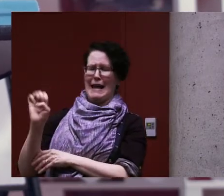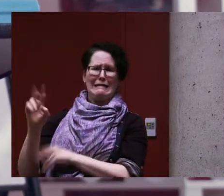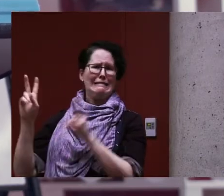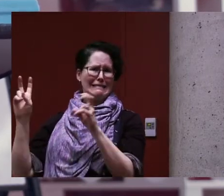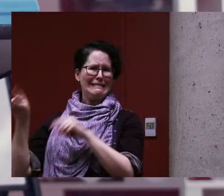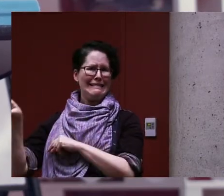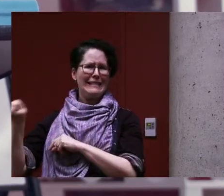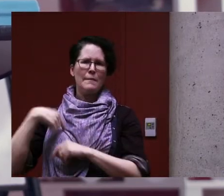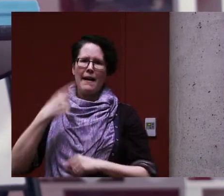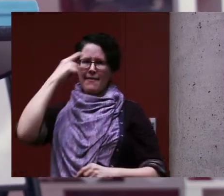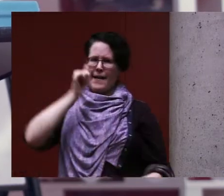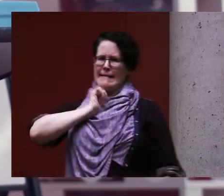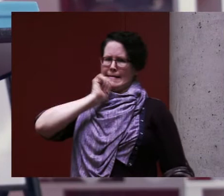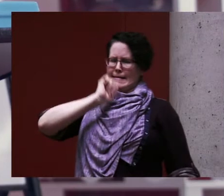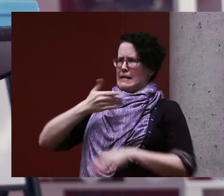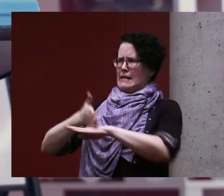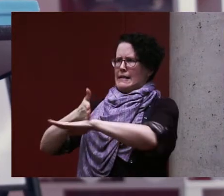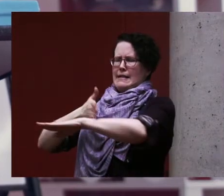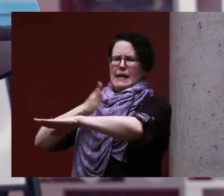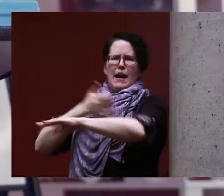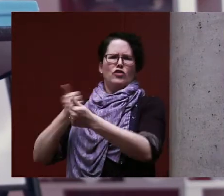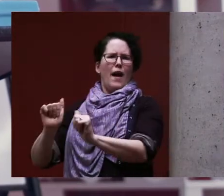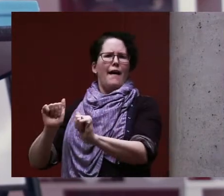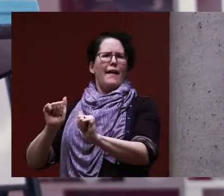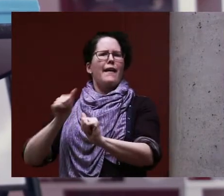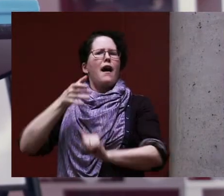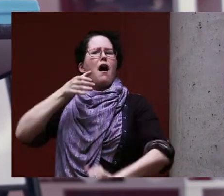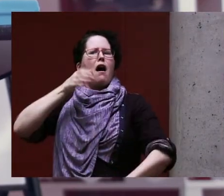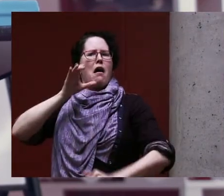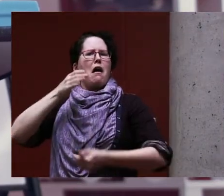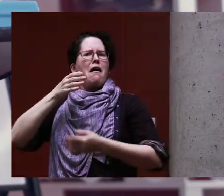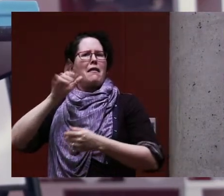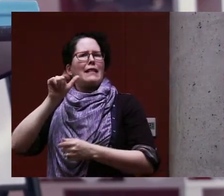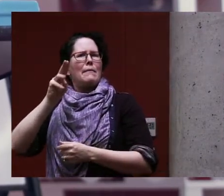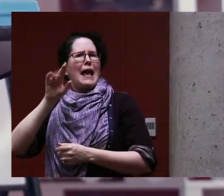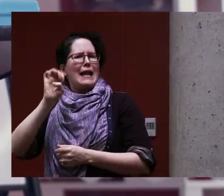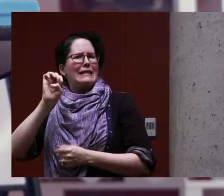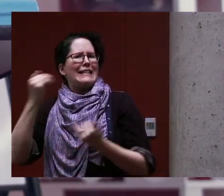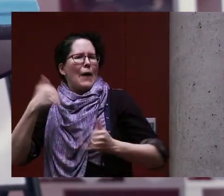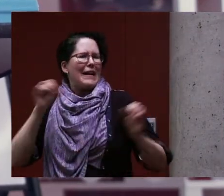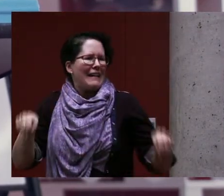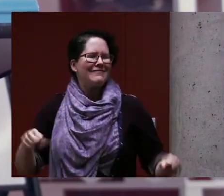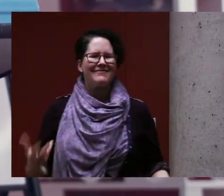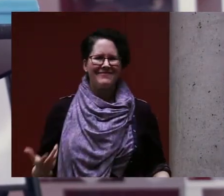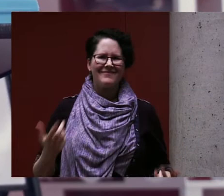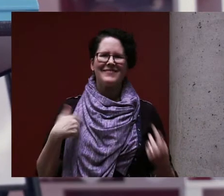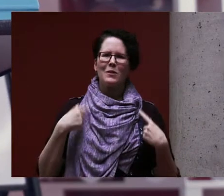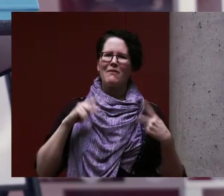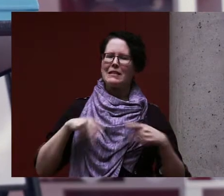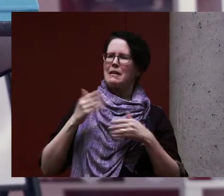point where it's drinkable, and I'm glad I can get what I need physically, and then I'm able